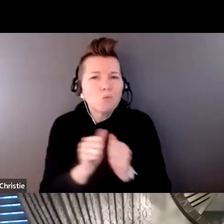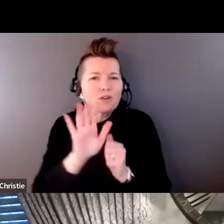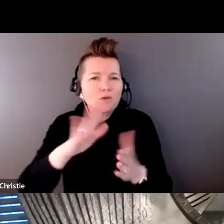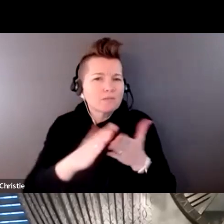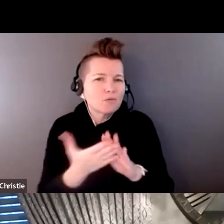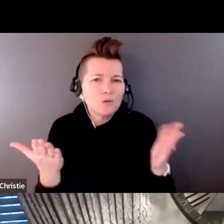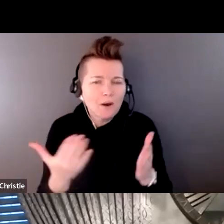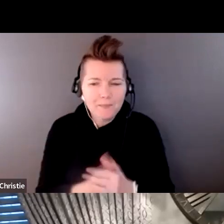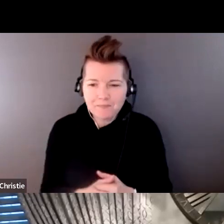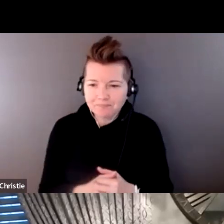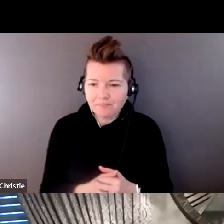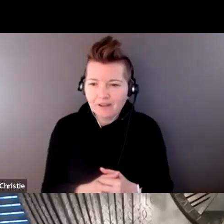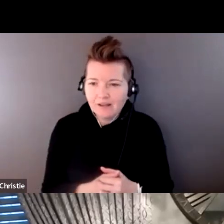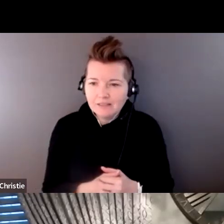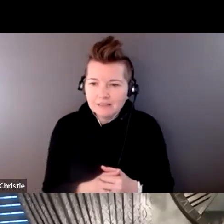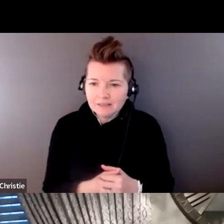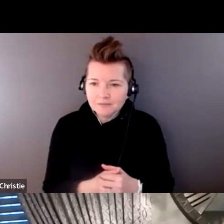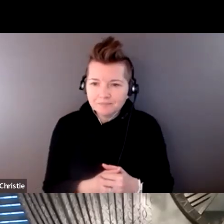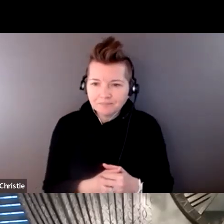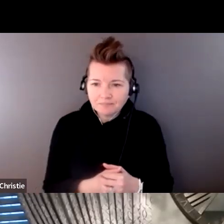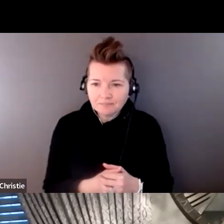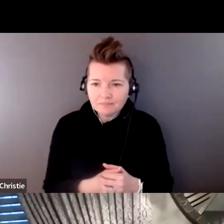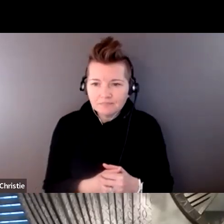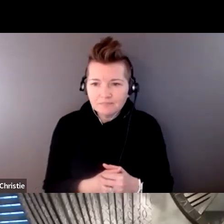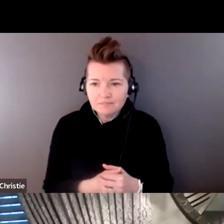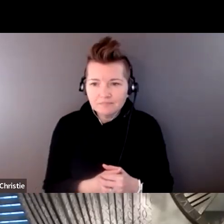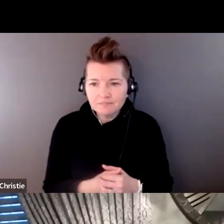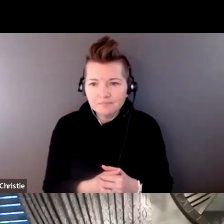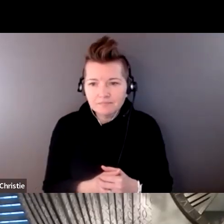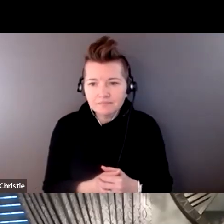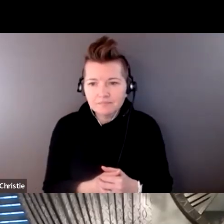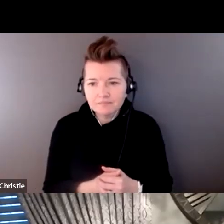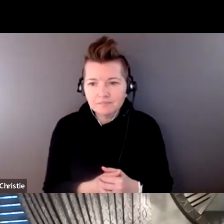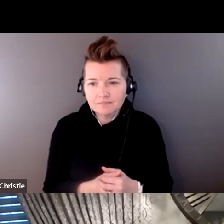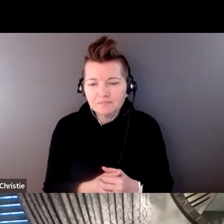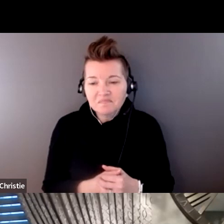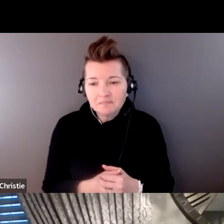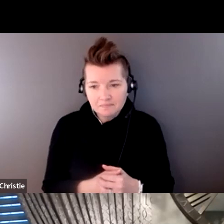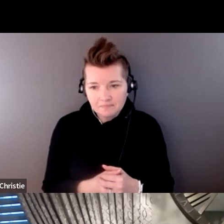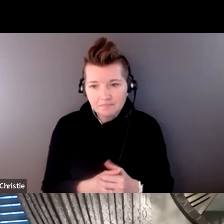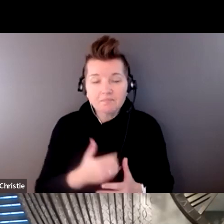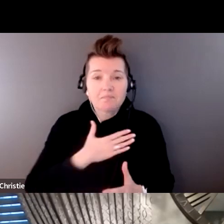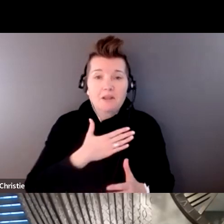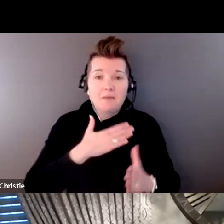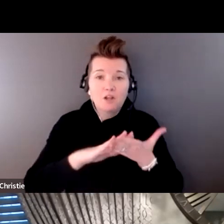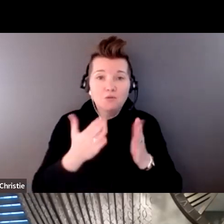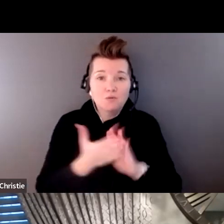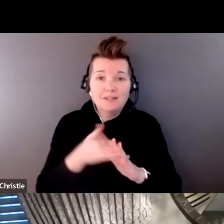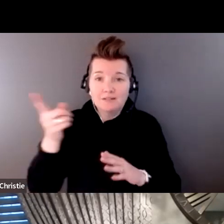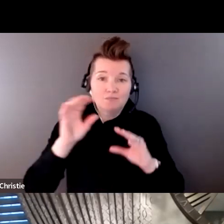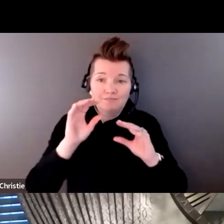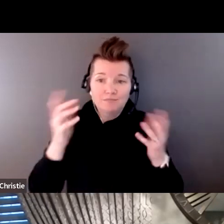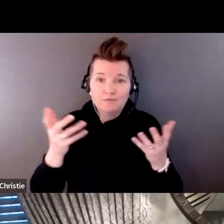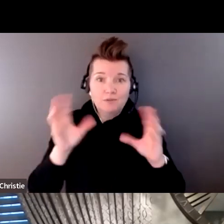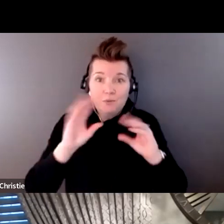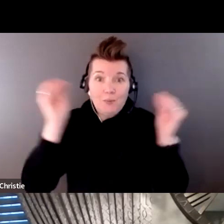In my community, there aren't any, or hardly any, and therefore there are more service gaps than things that they overlook,